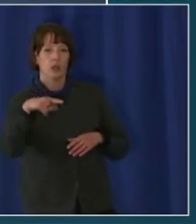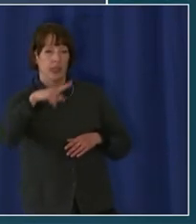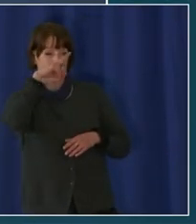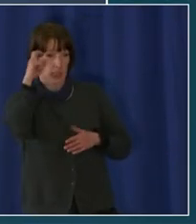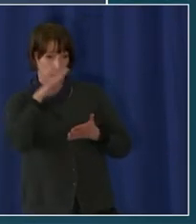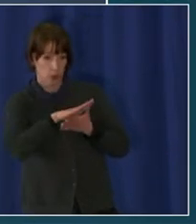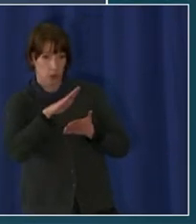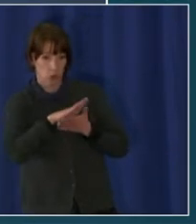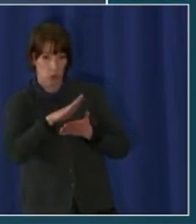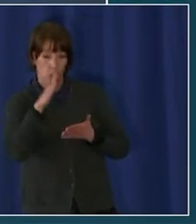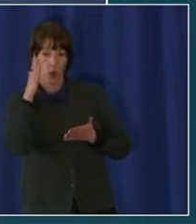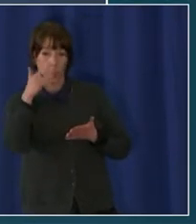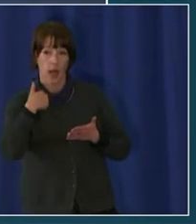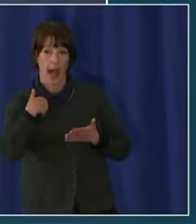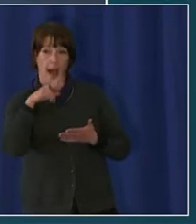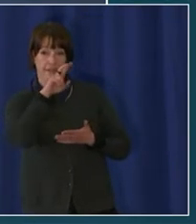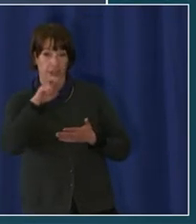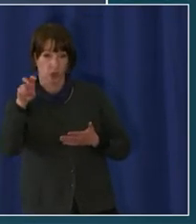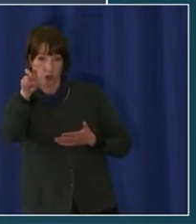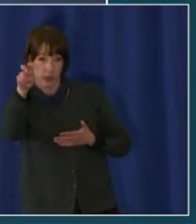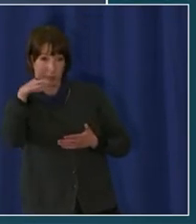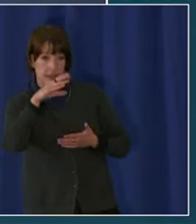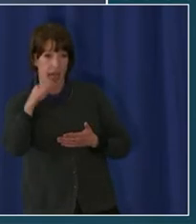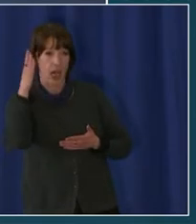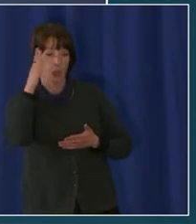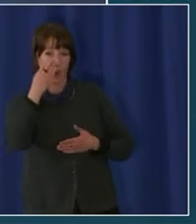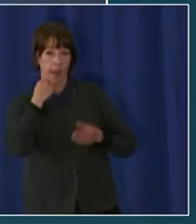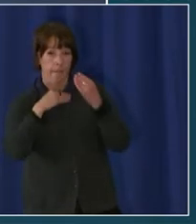And will meals be provided during the summer programming?